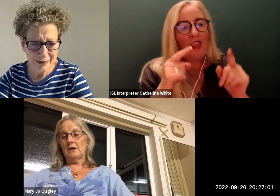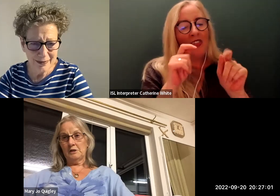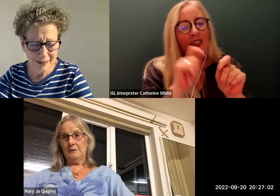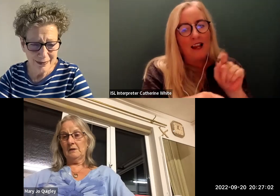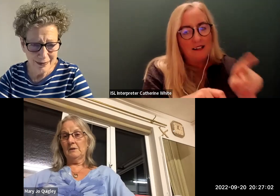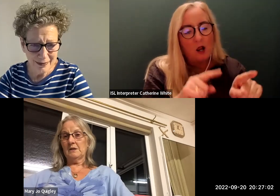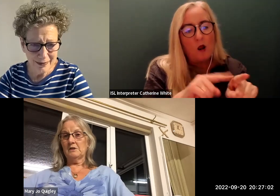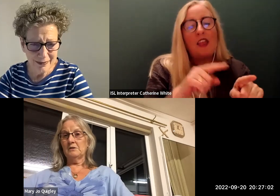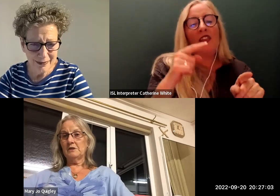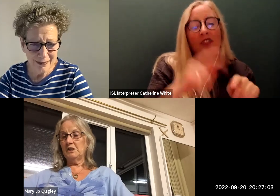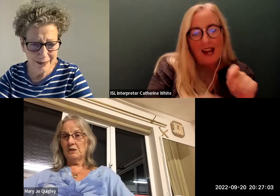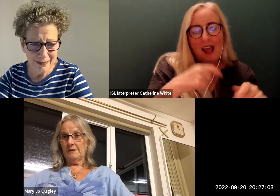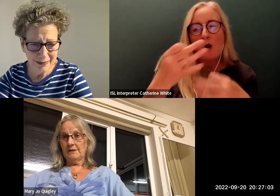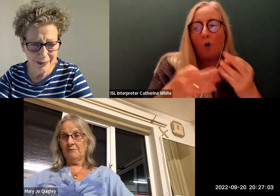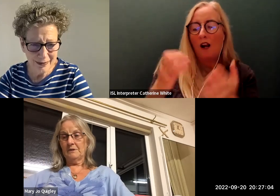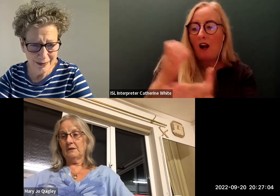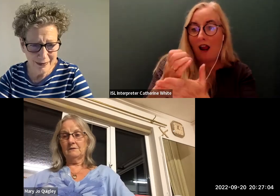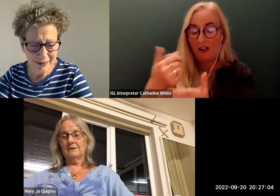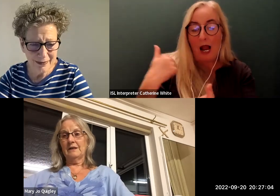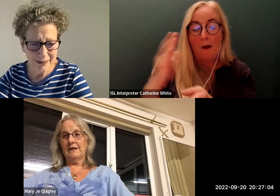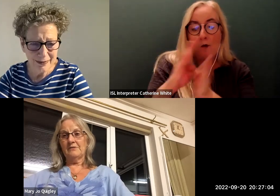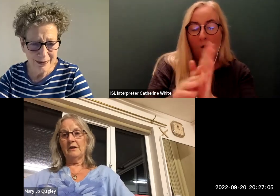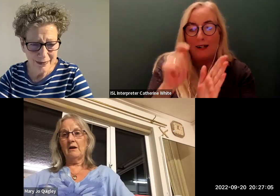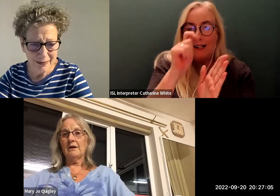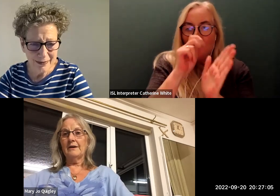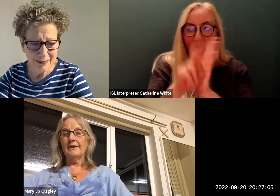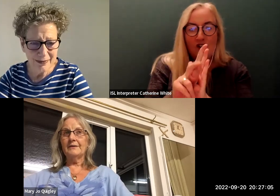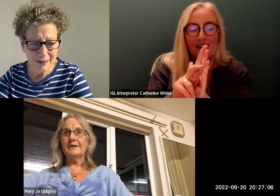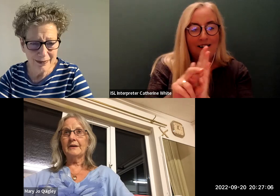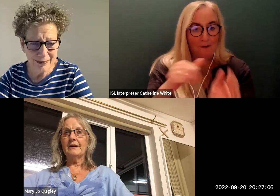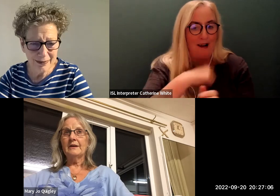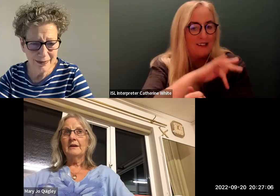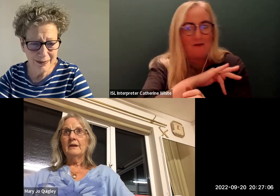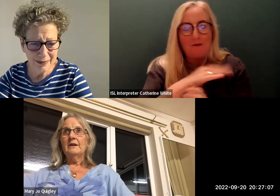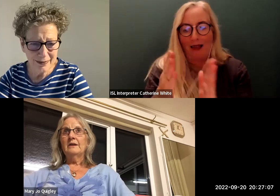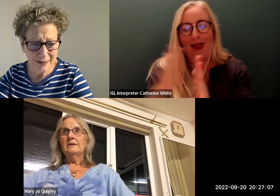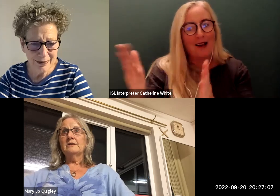to college, because I went on to do teaching myself, but that didn't last very long. And